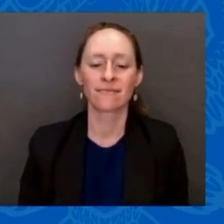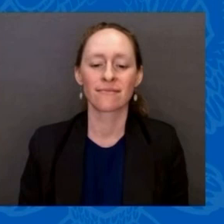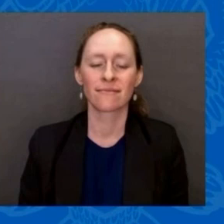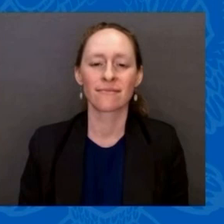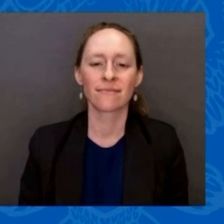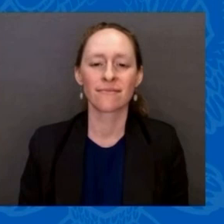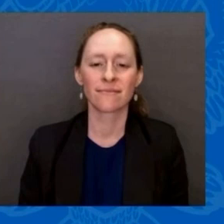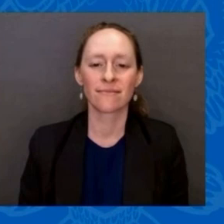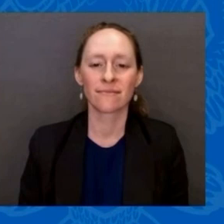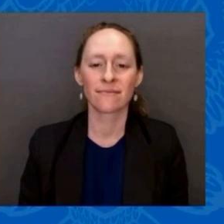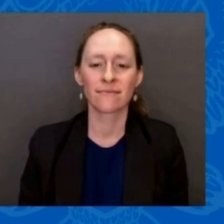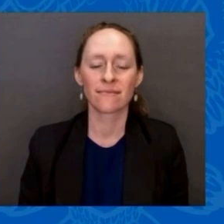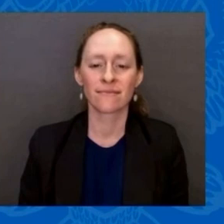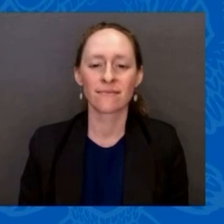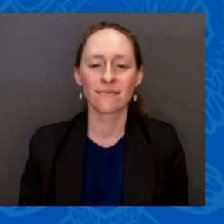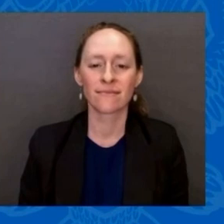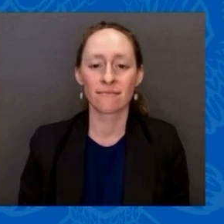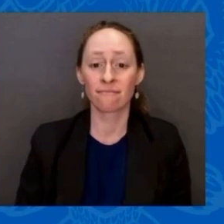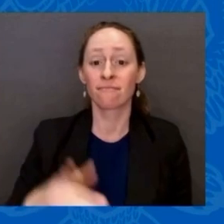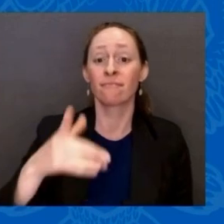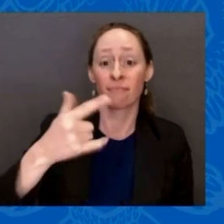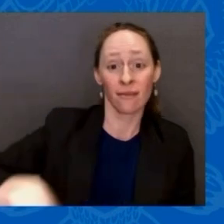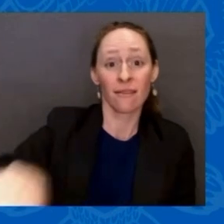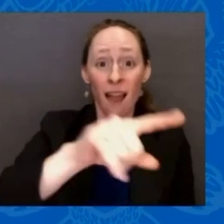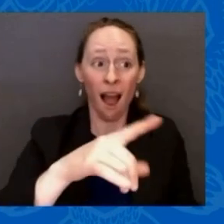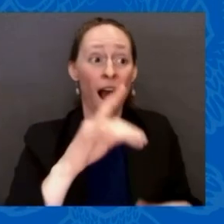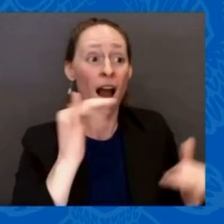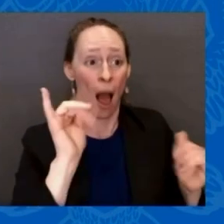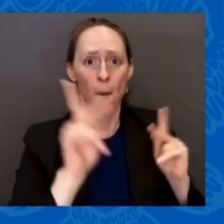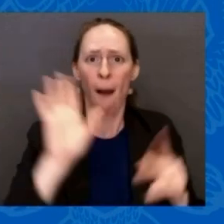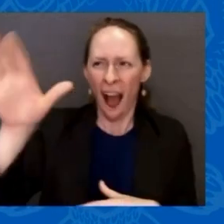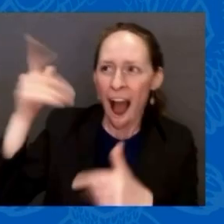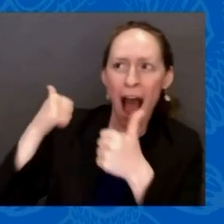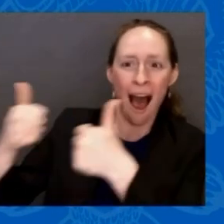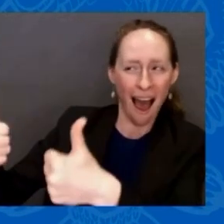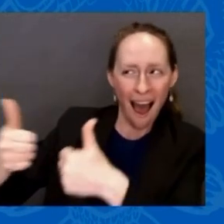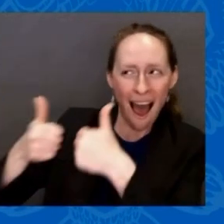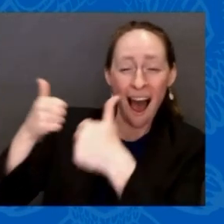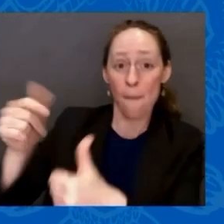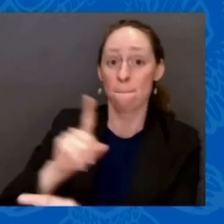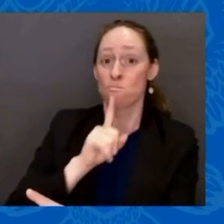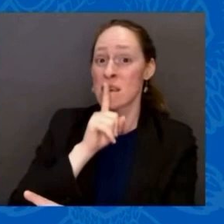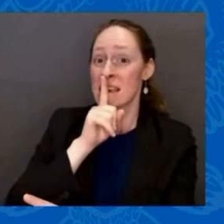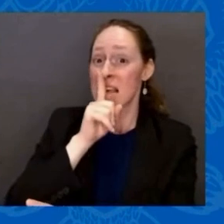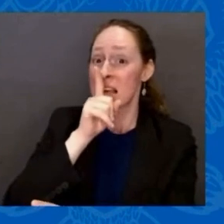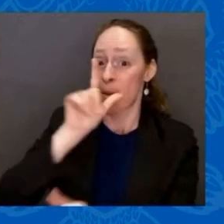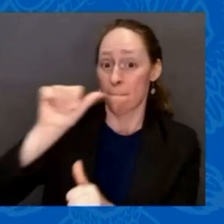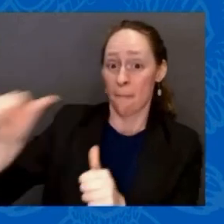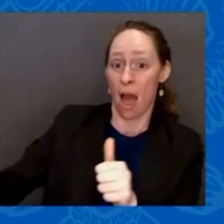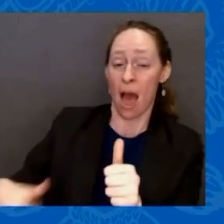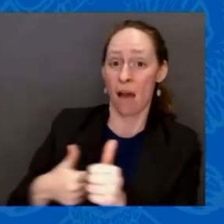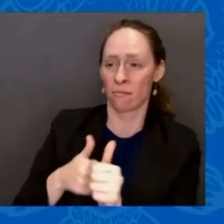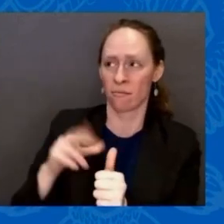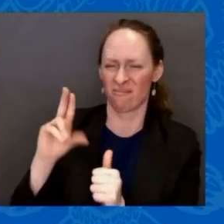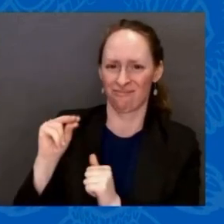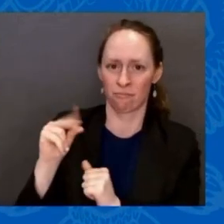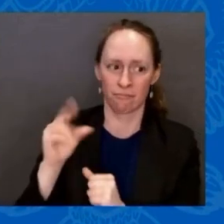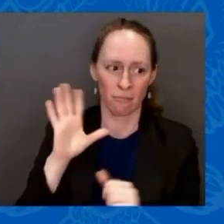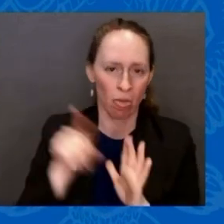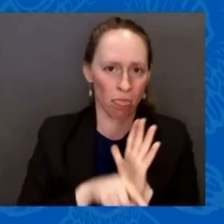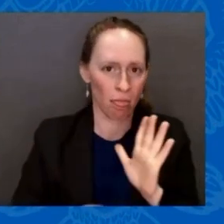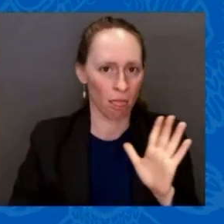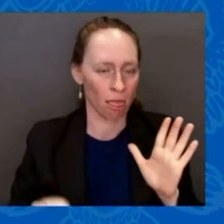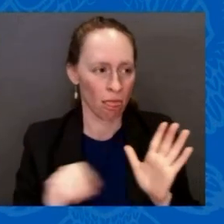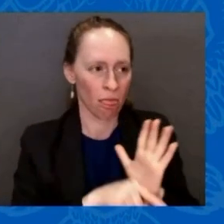on. This was going to bankrupt America. Well, there's a guy named Tuberville, from senator from Alabama,